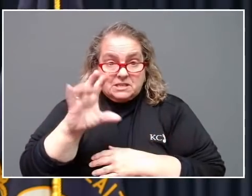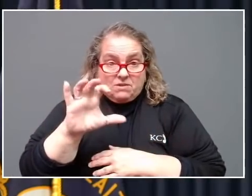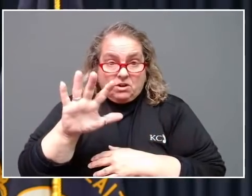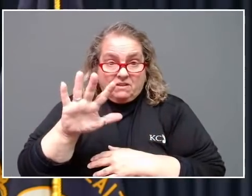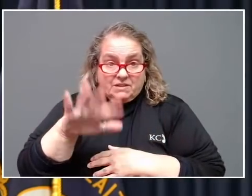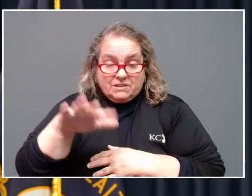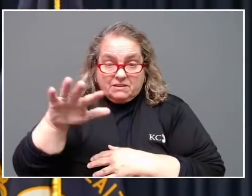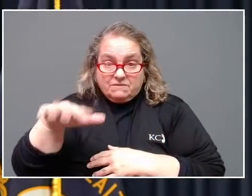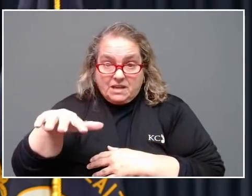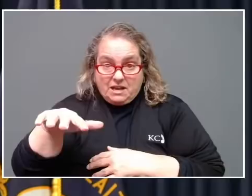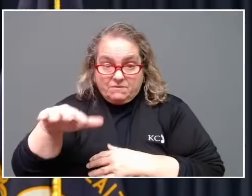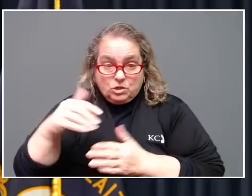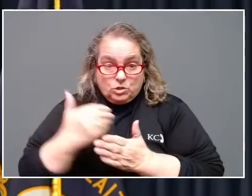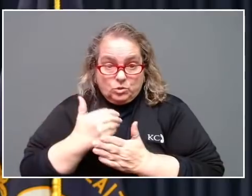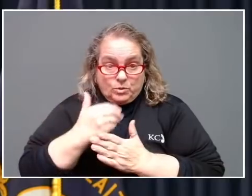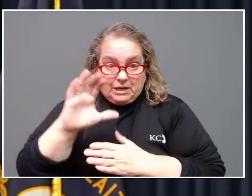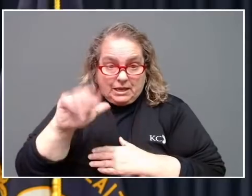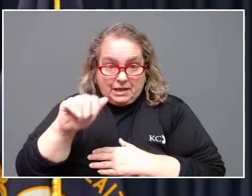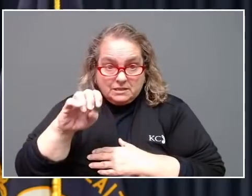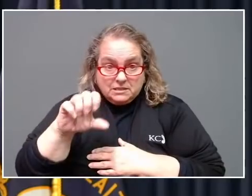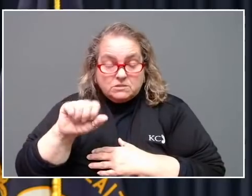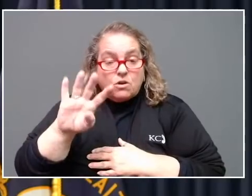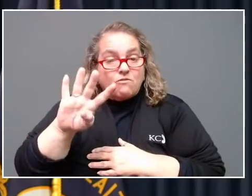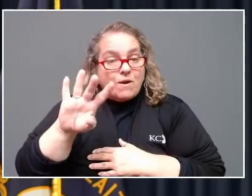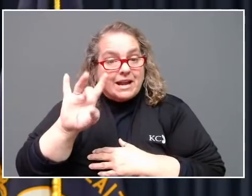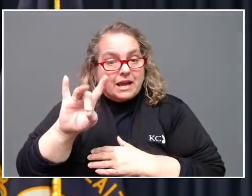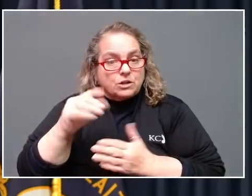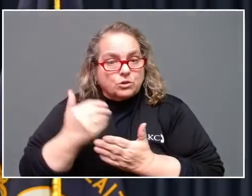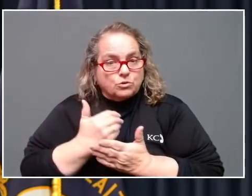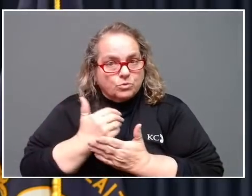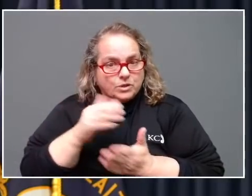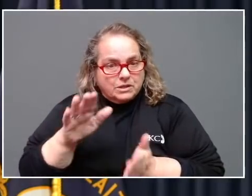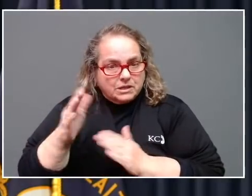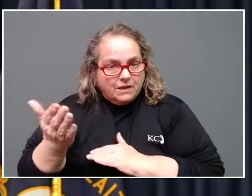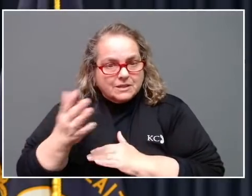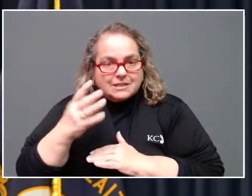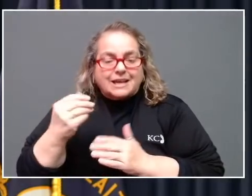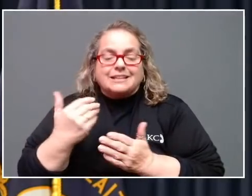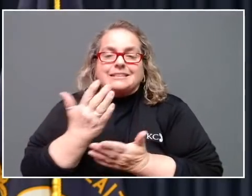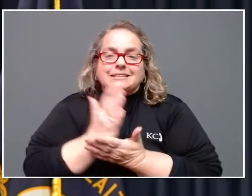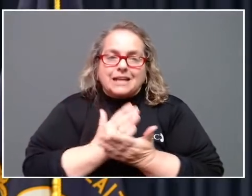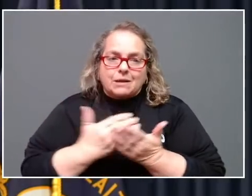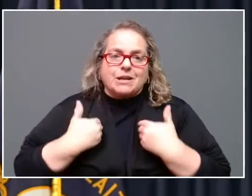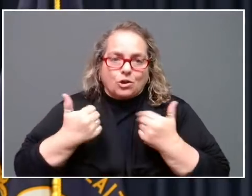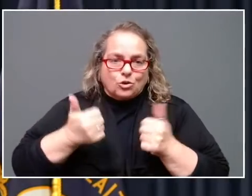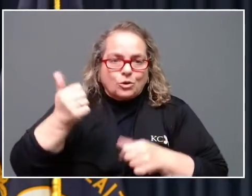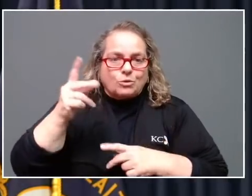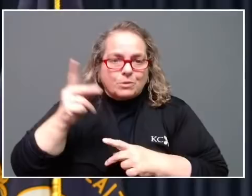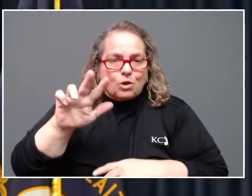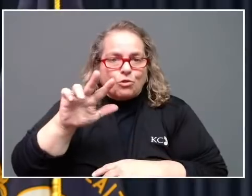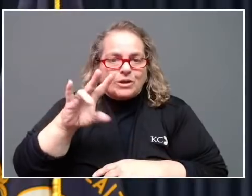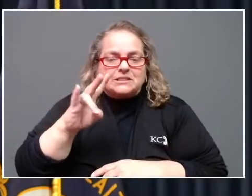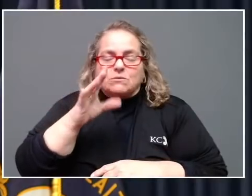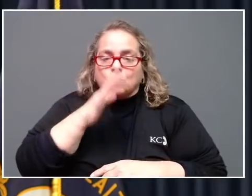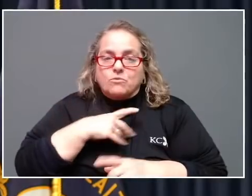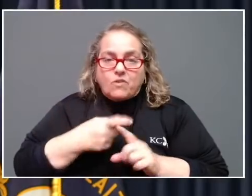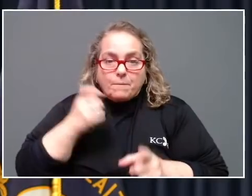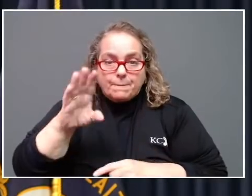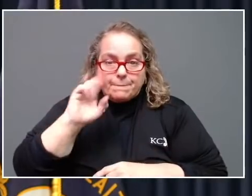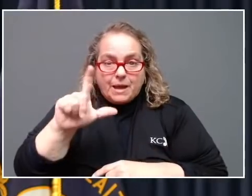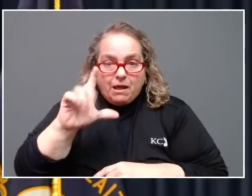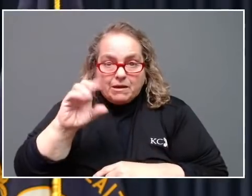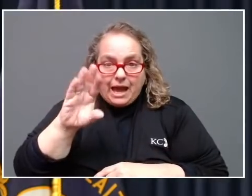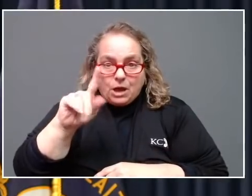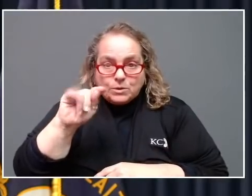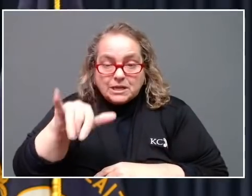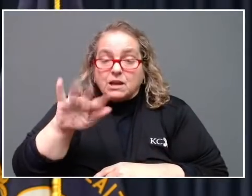3,755 new cases, 48 new deaths, and some younger people, 37-year-old woman from Bell County,